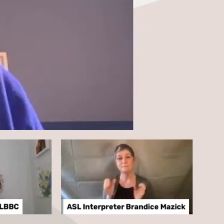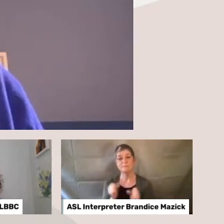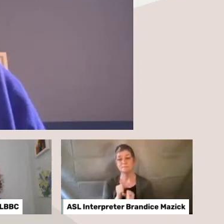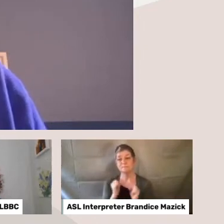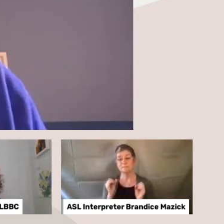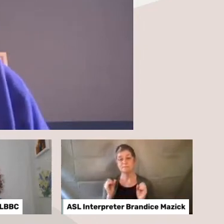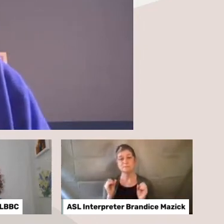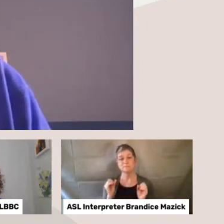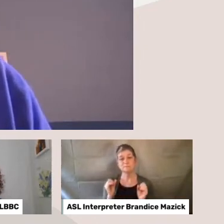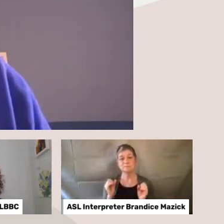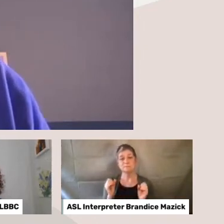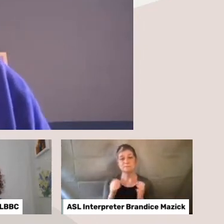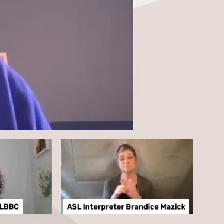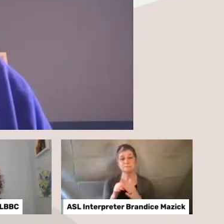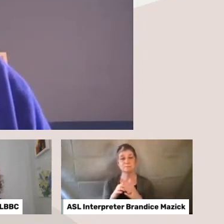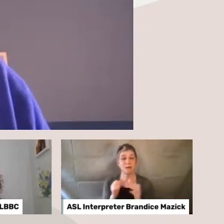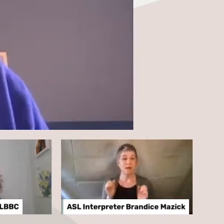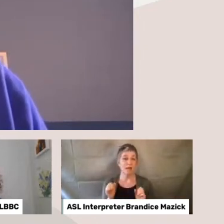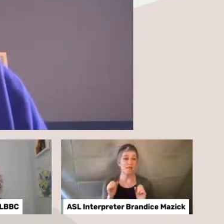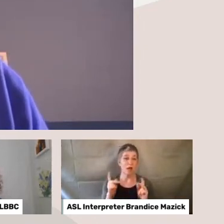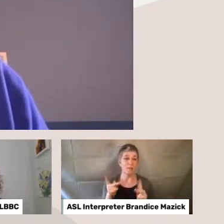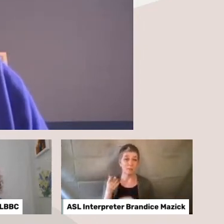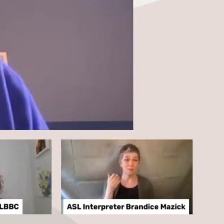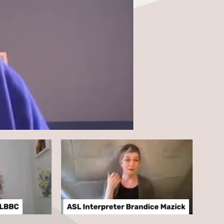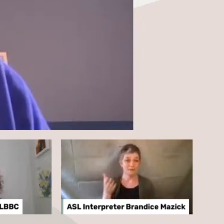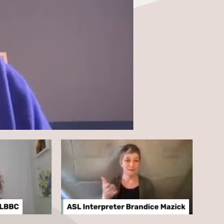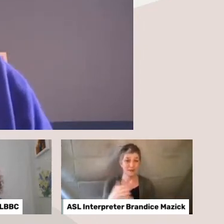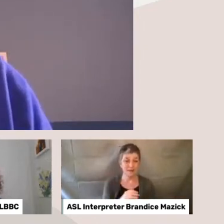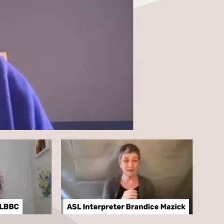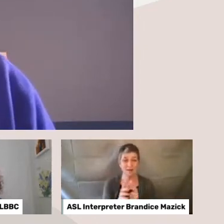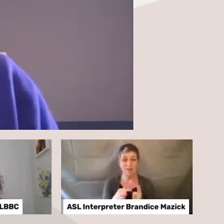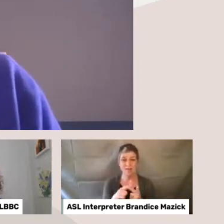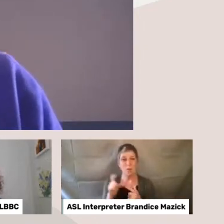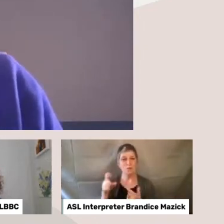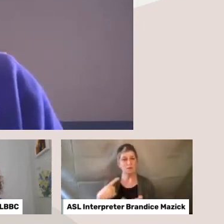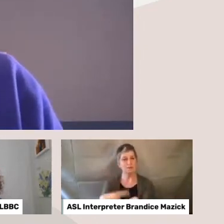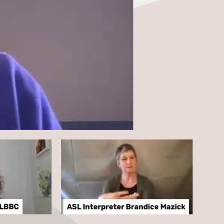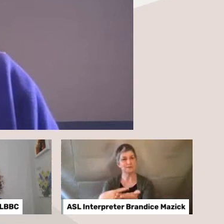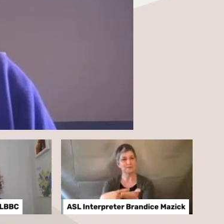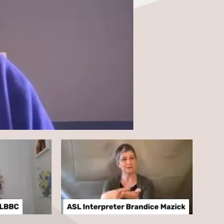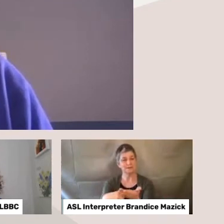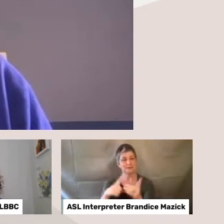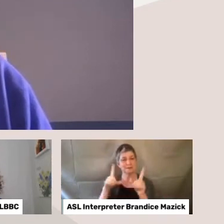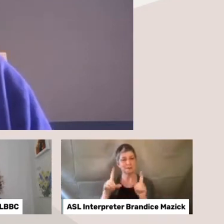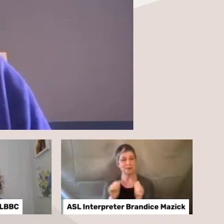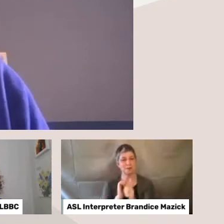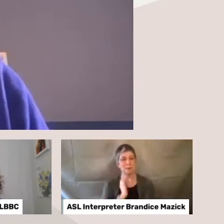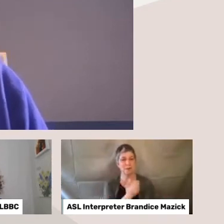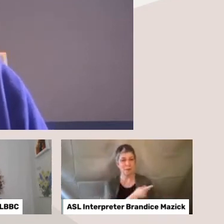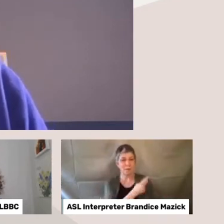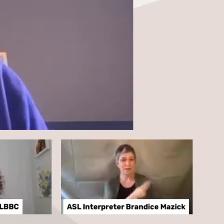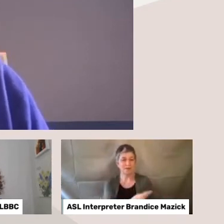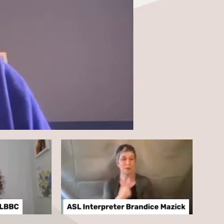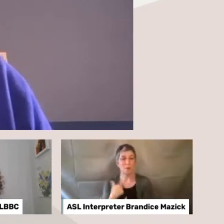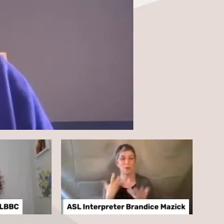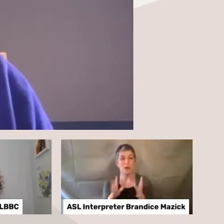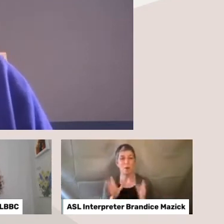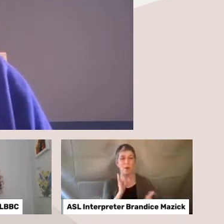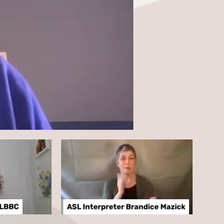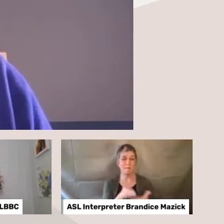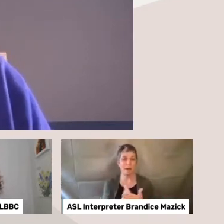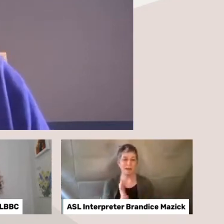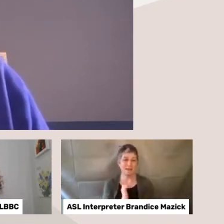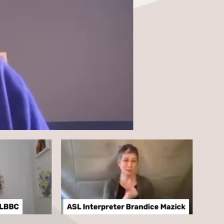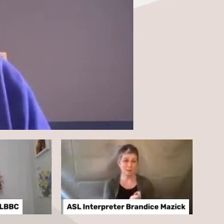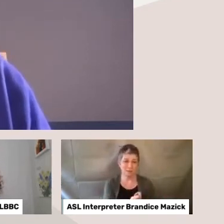So the opportunity, if the opportunity is there, then we should discuss these trials with our patients. We do not want to bias